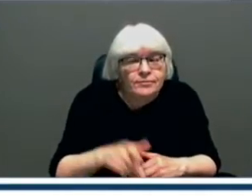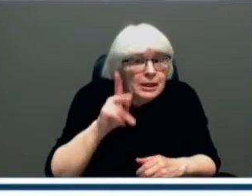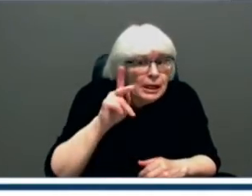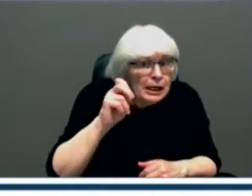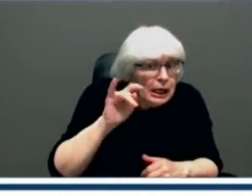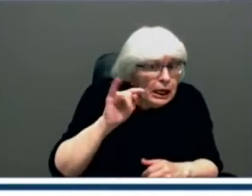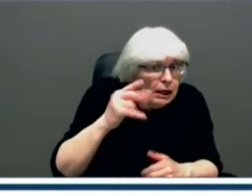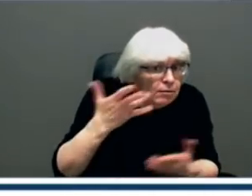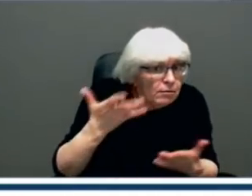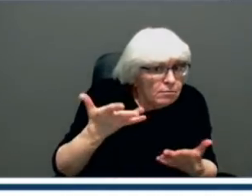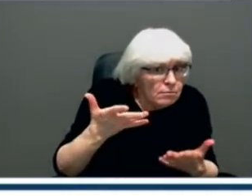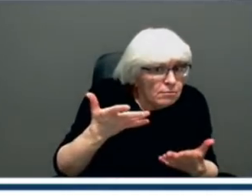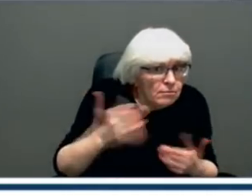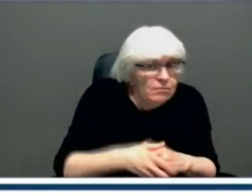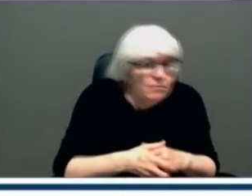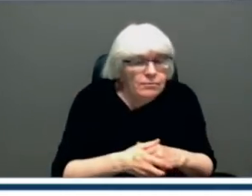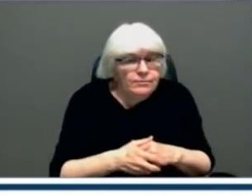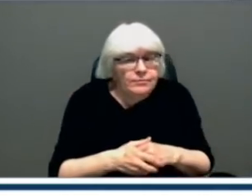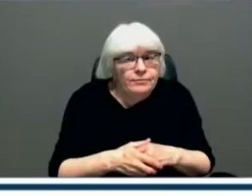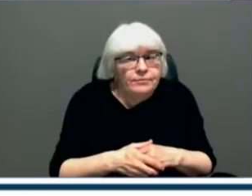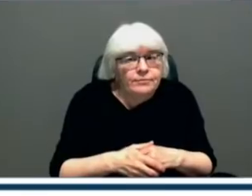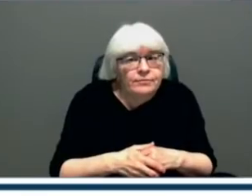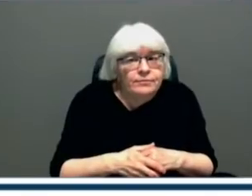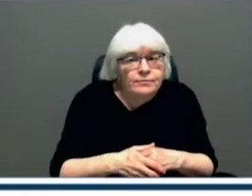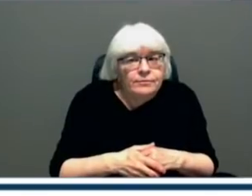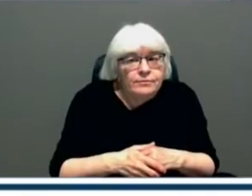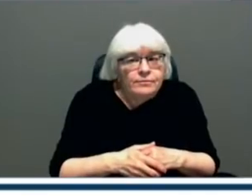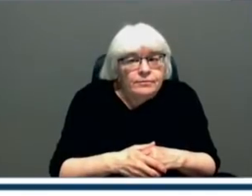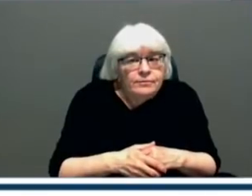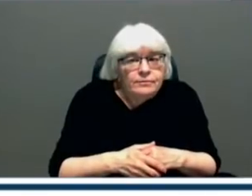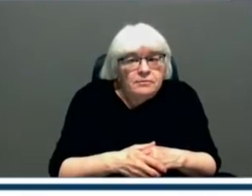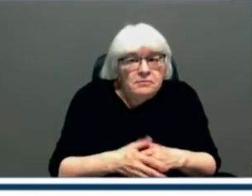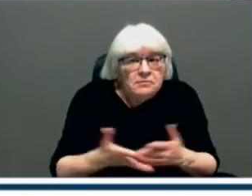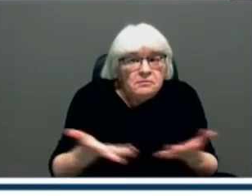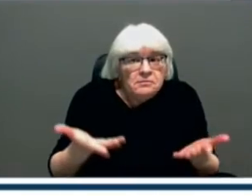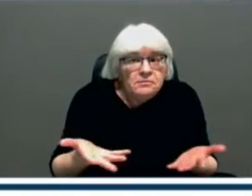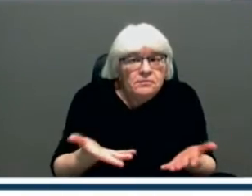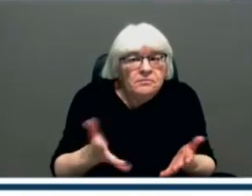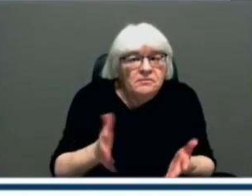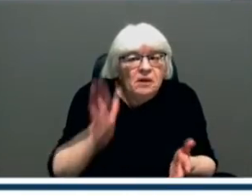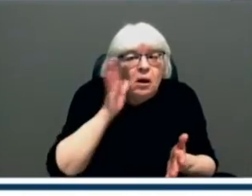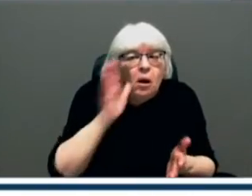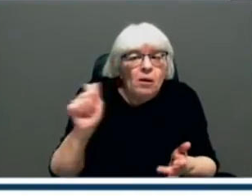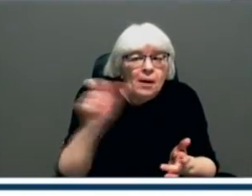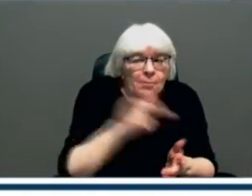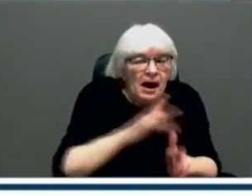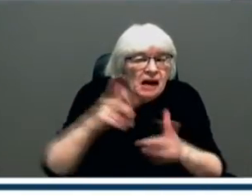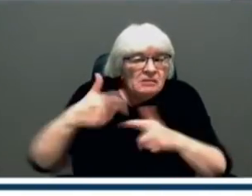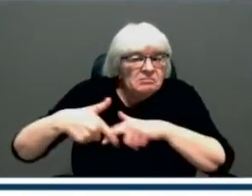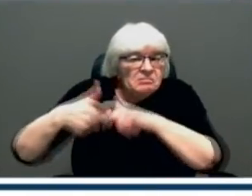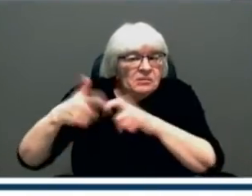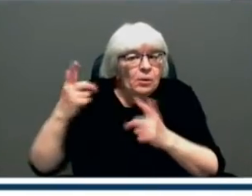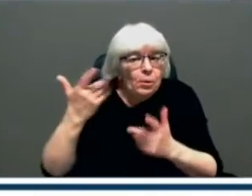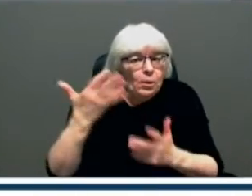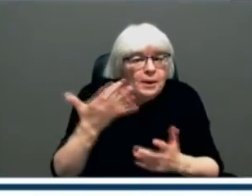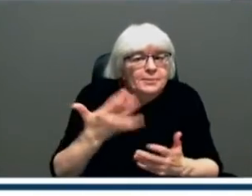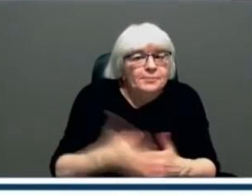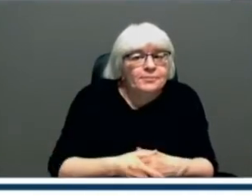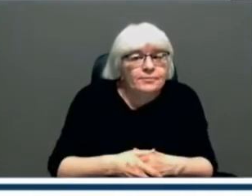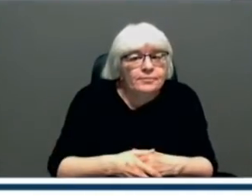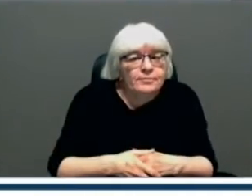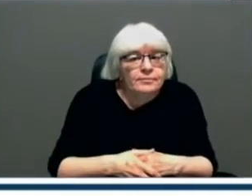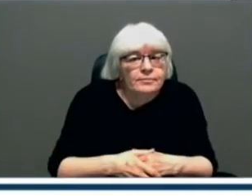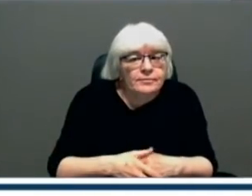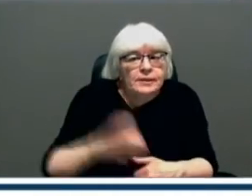Keith, are you there? We'll circle back to Keith. Moving along, we'll go to Jesse Thomas with CTV. Jesse?